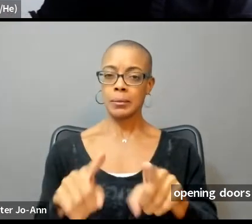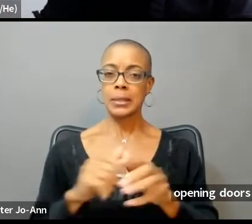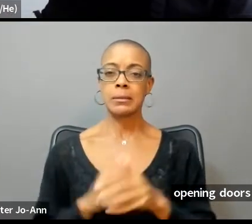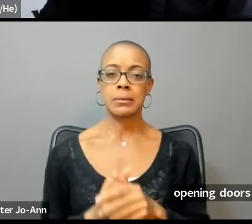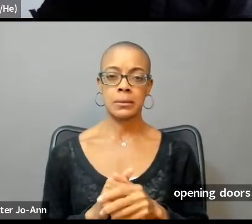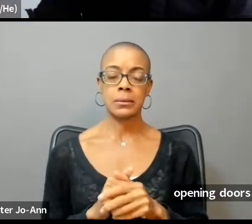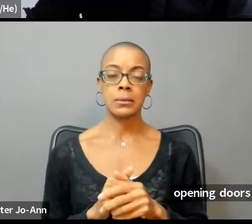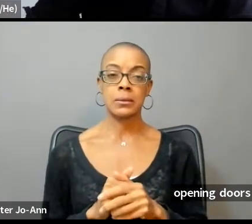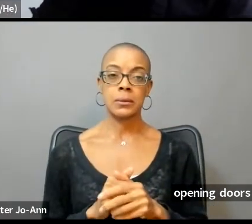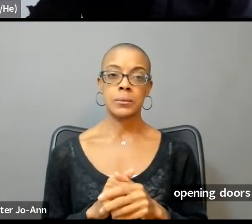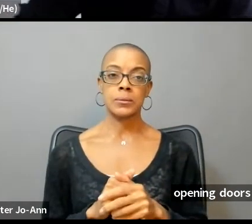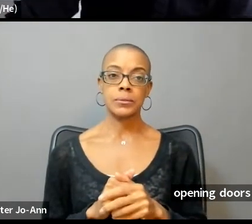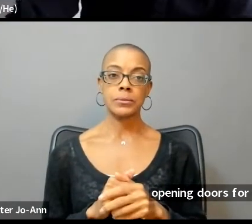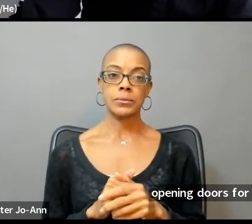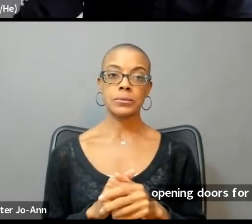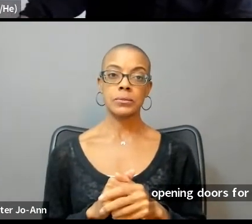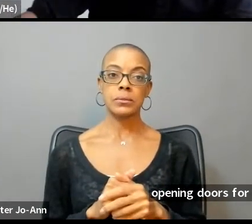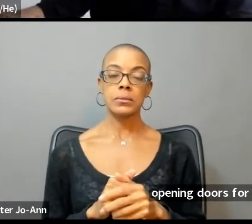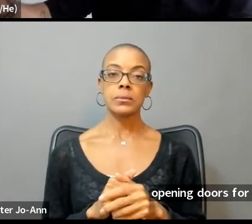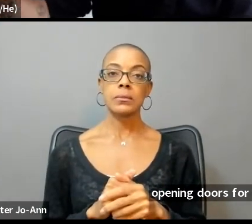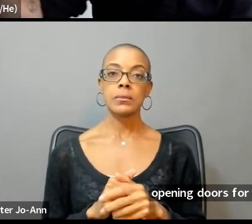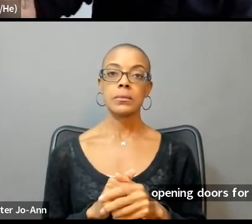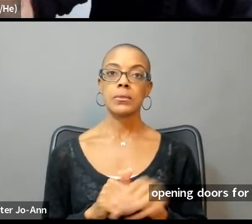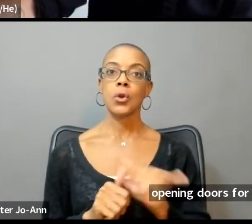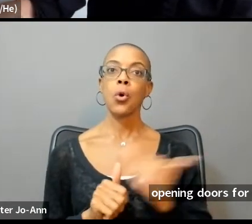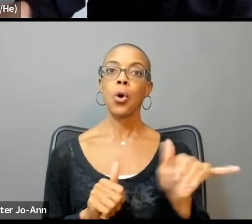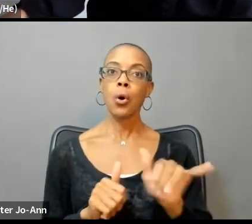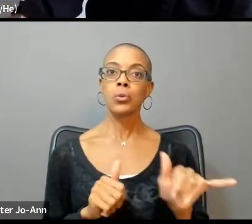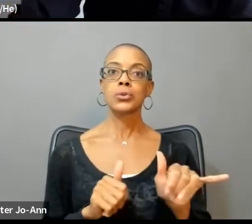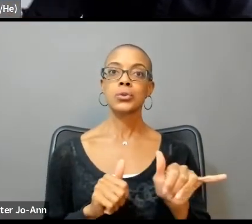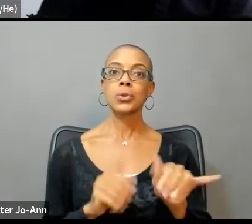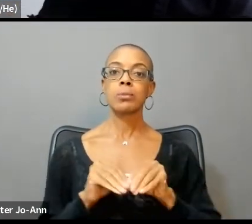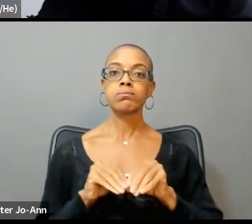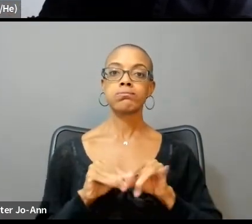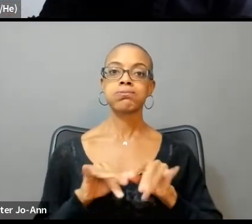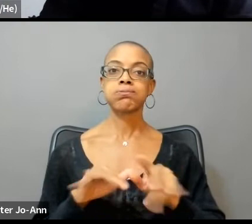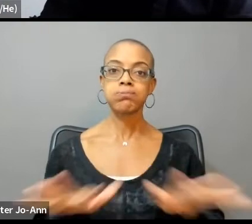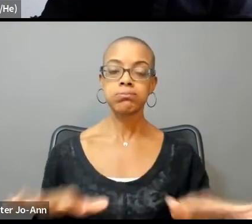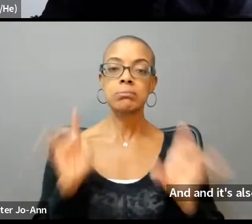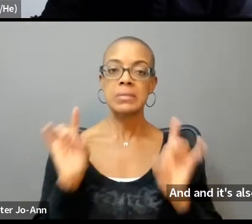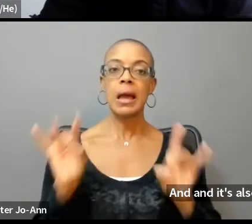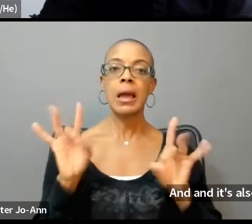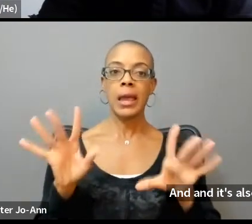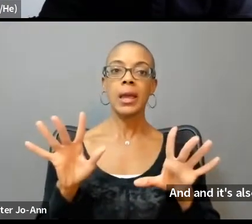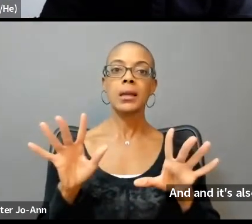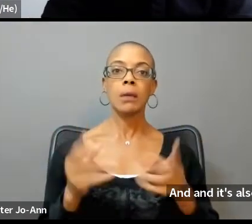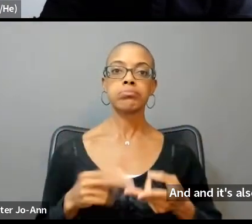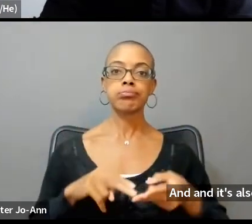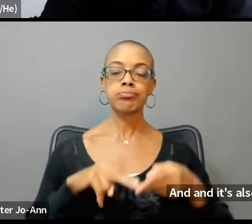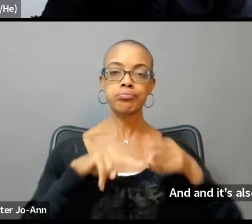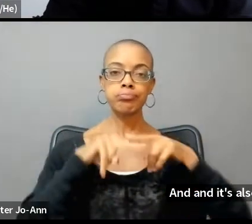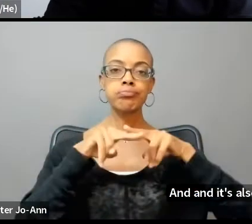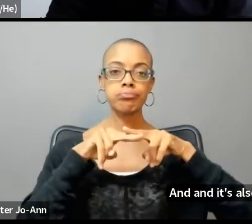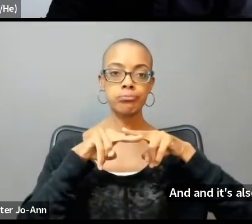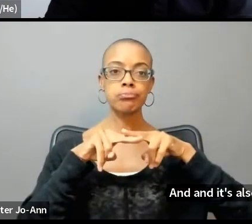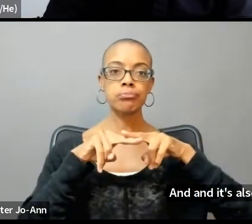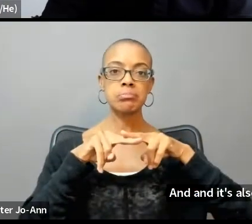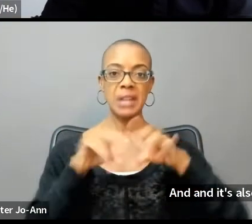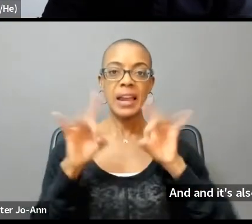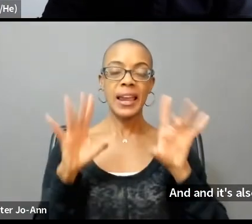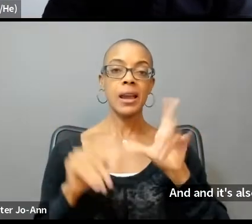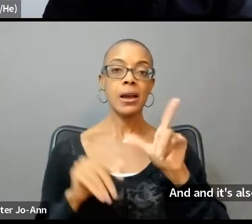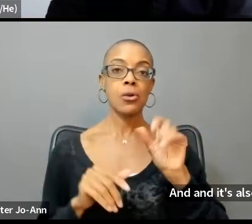also fueling a lot of the hatred and a lot of the problems of hate